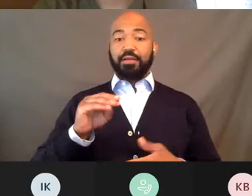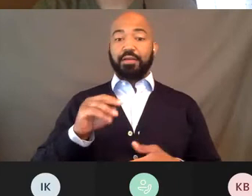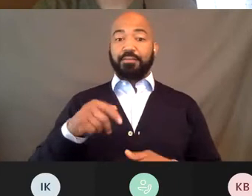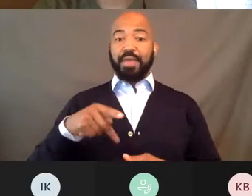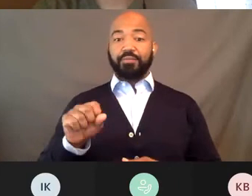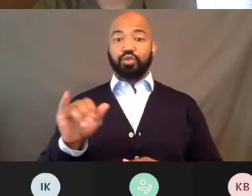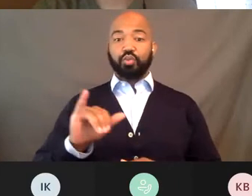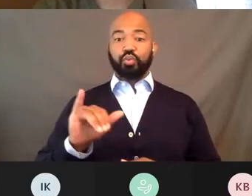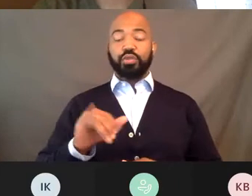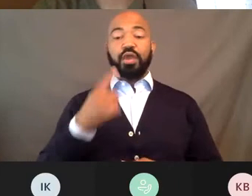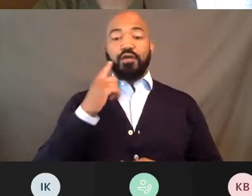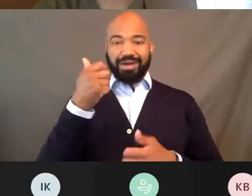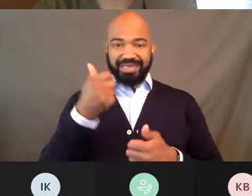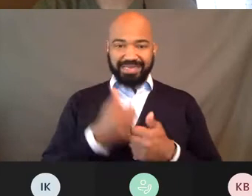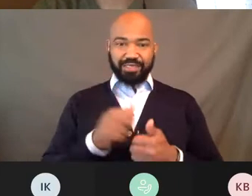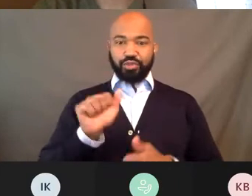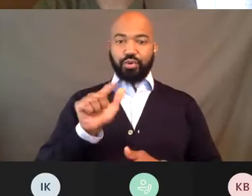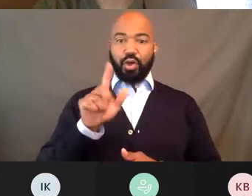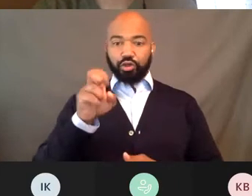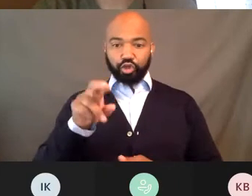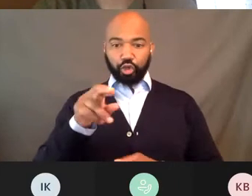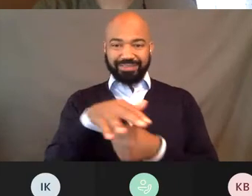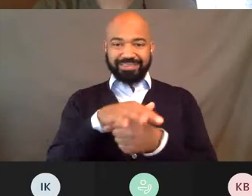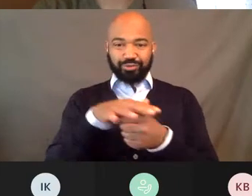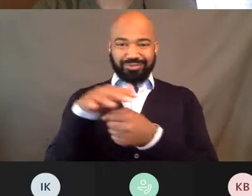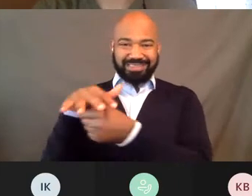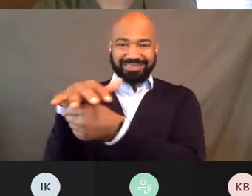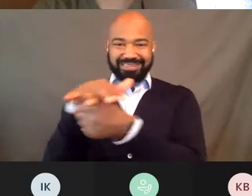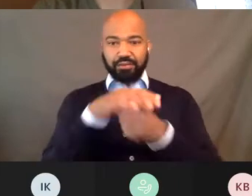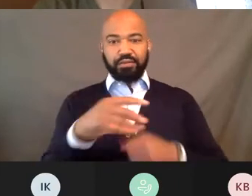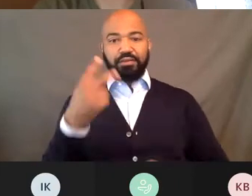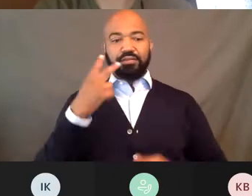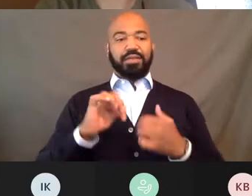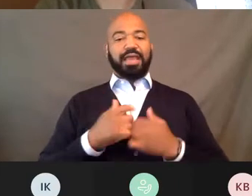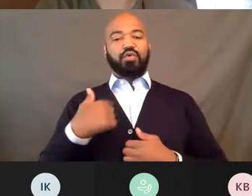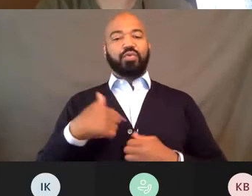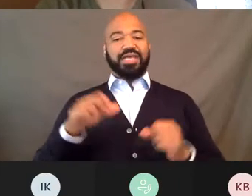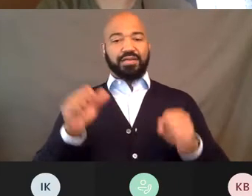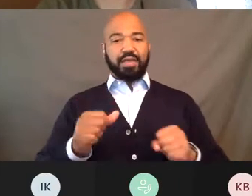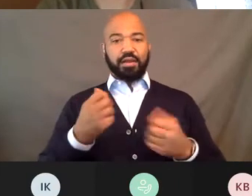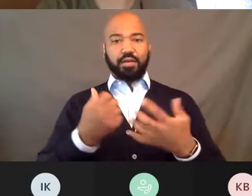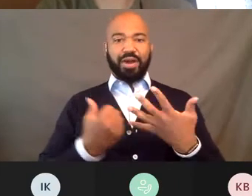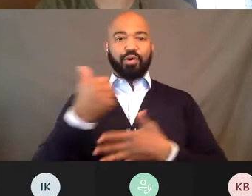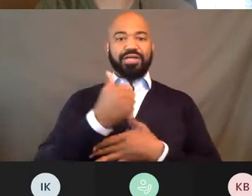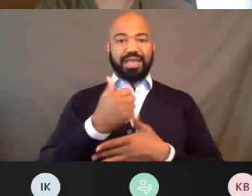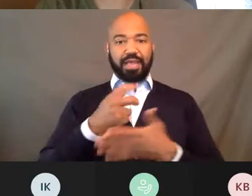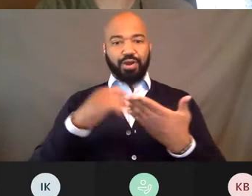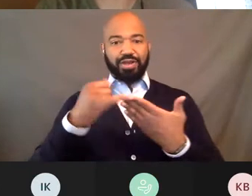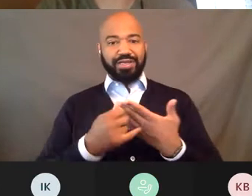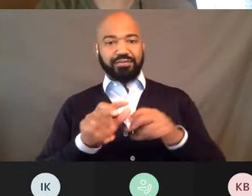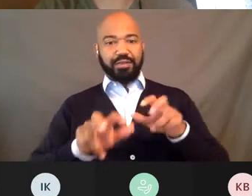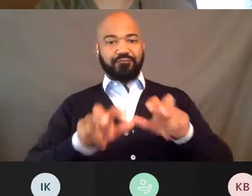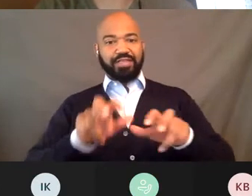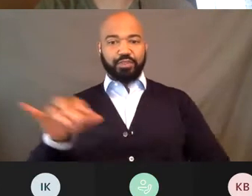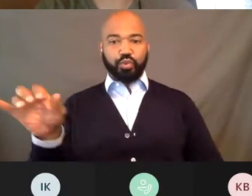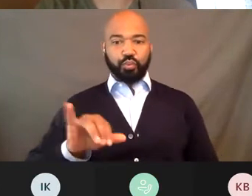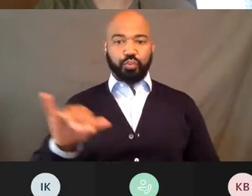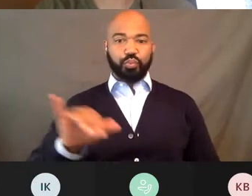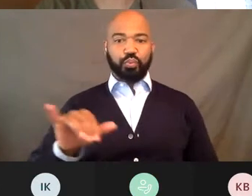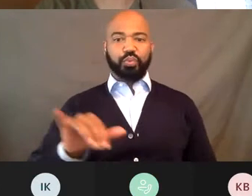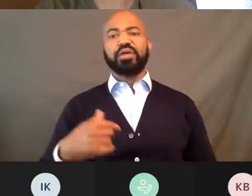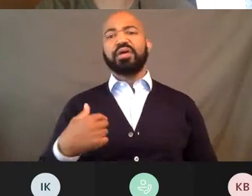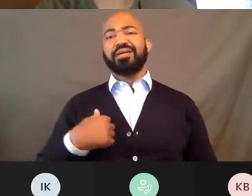Alder district by Alder district, and how we can kind of look to prioritize projects and investments as well. And I think we can